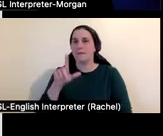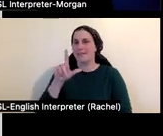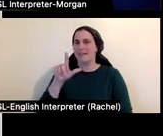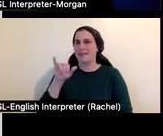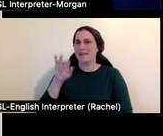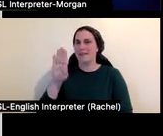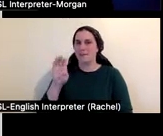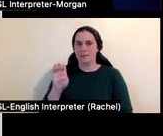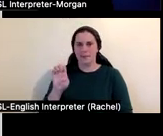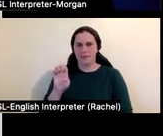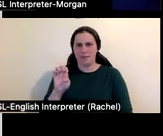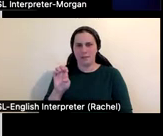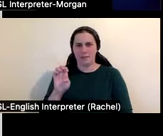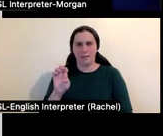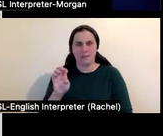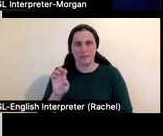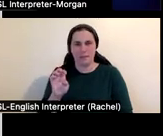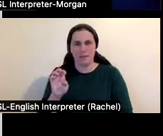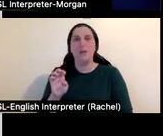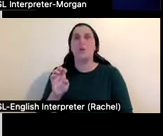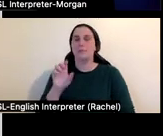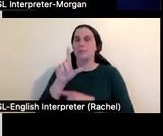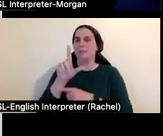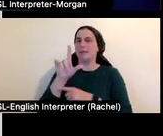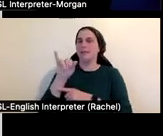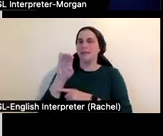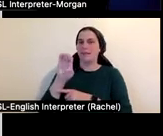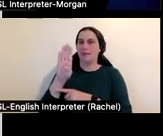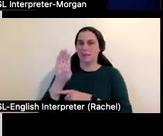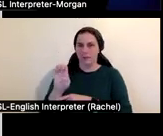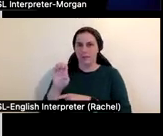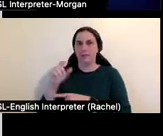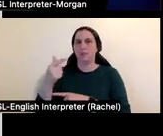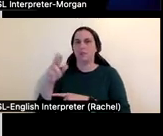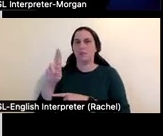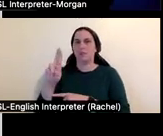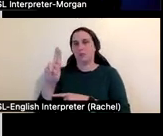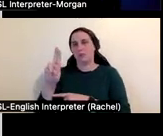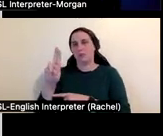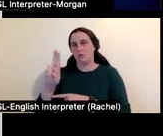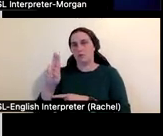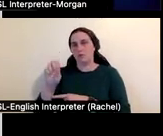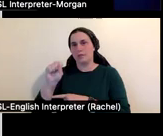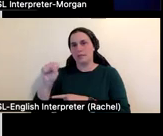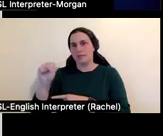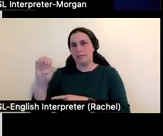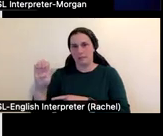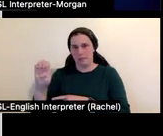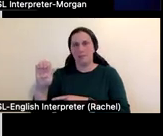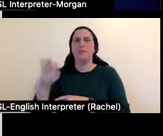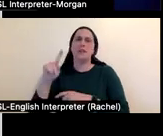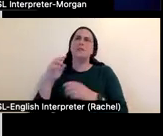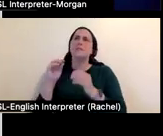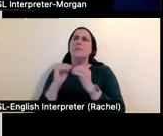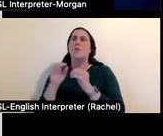It means like best wishes, something like that. Yeah. Yeah. Sincerely, yeah, a little more.